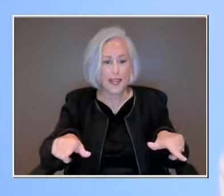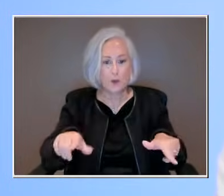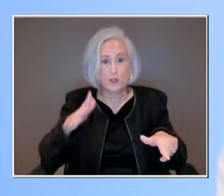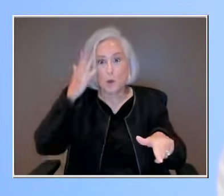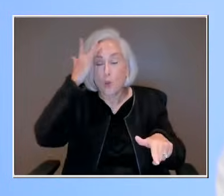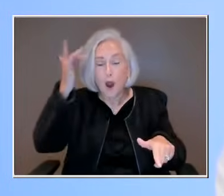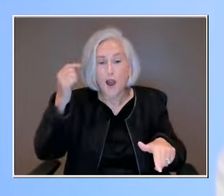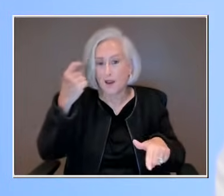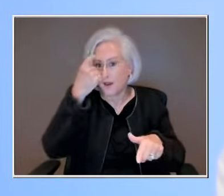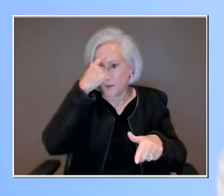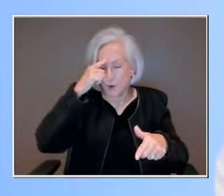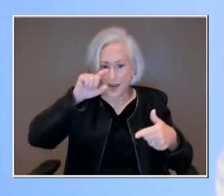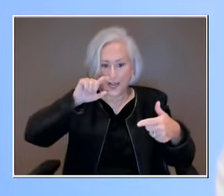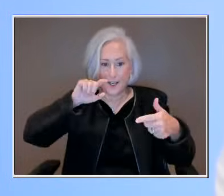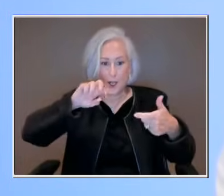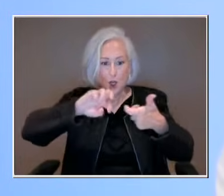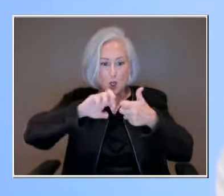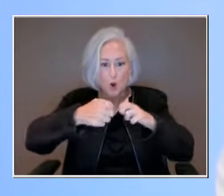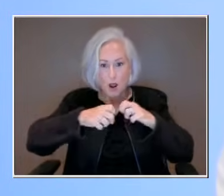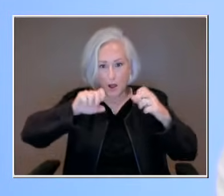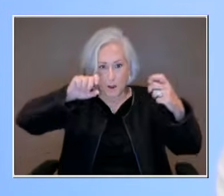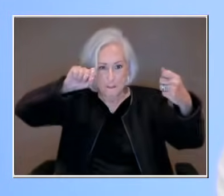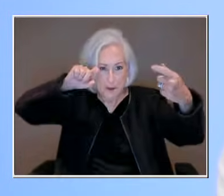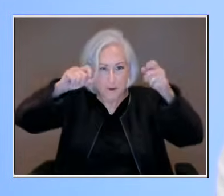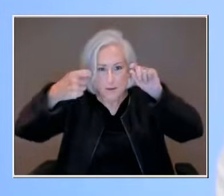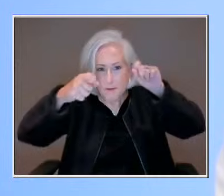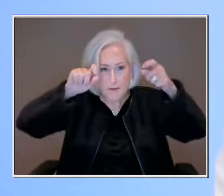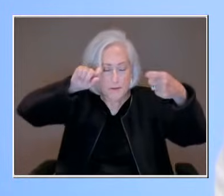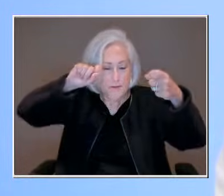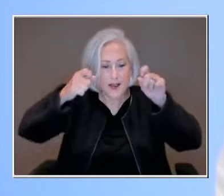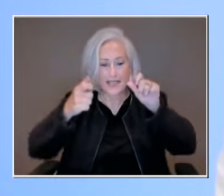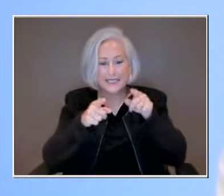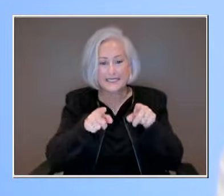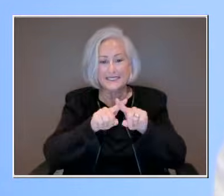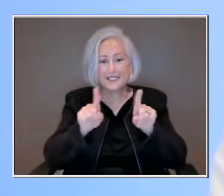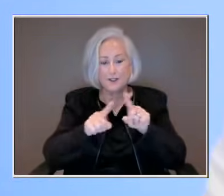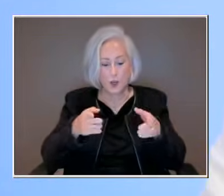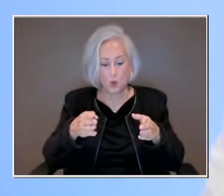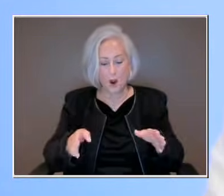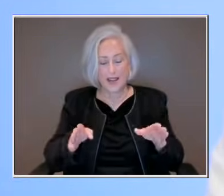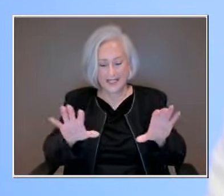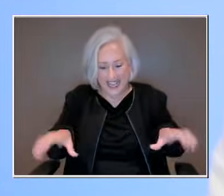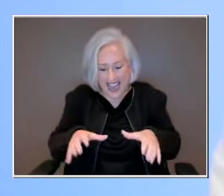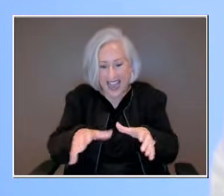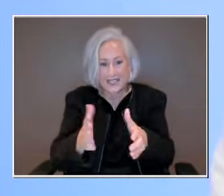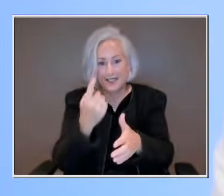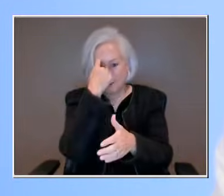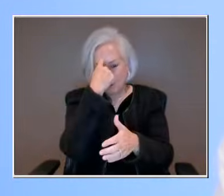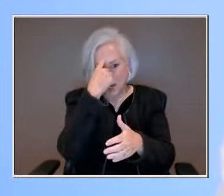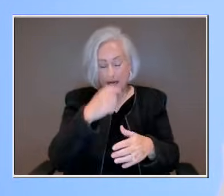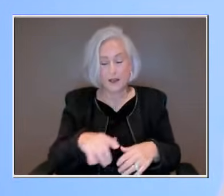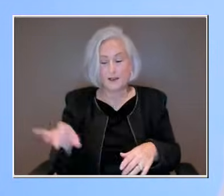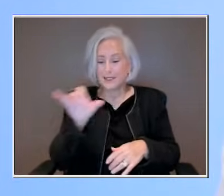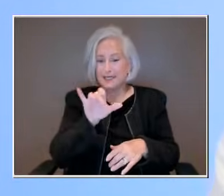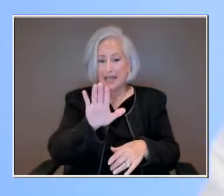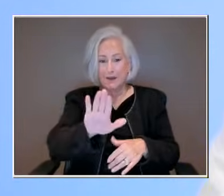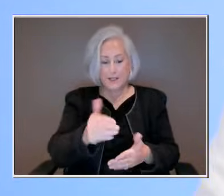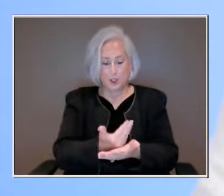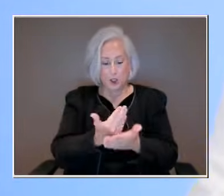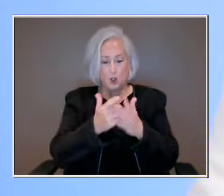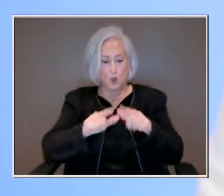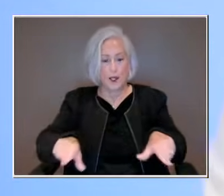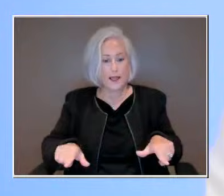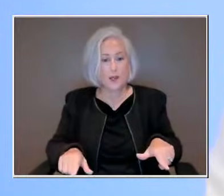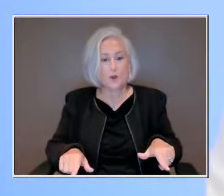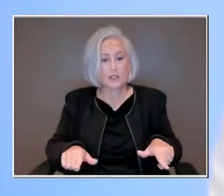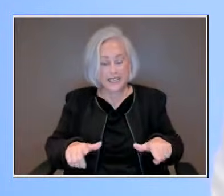ways, and making you do more and be more active with your brain. And then same with your new language, like we were talking before, it's going to encourage